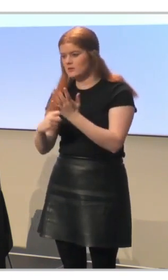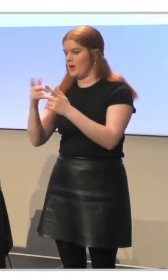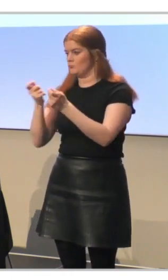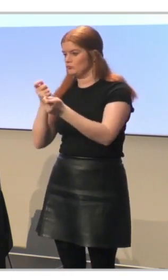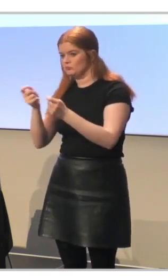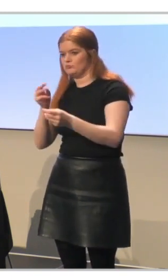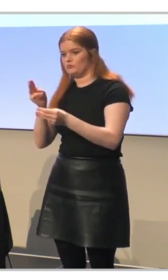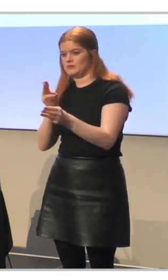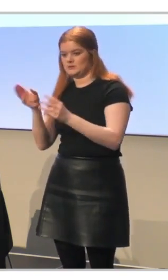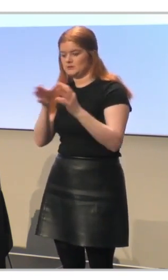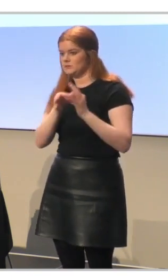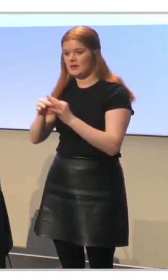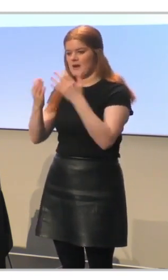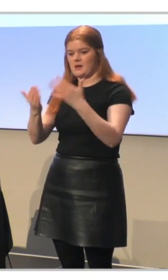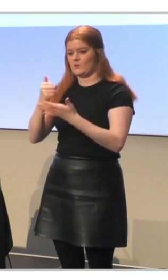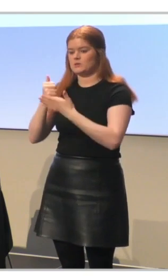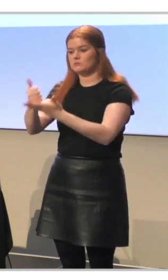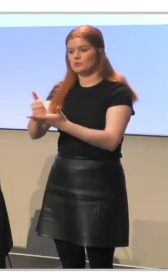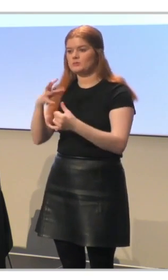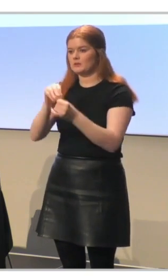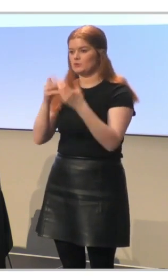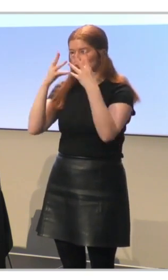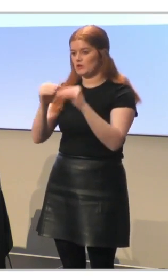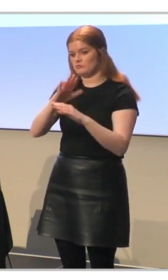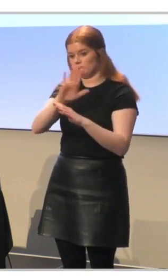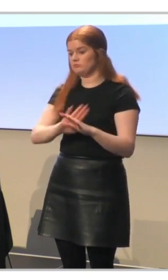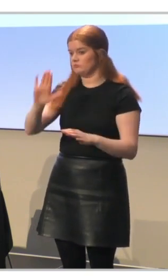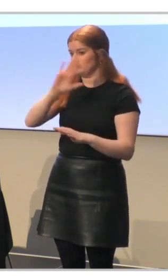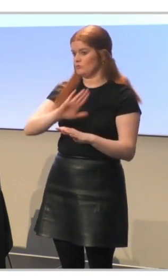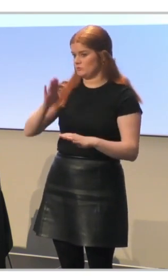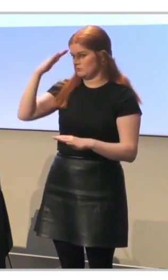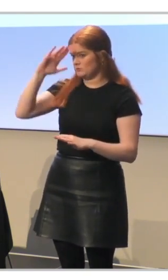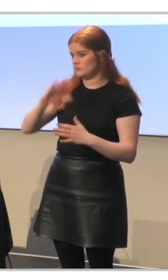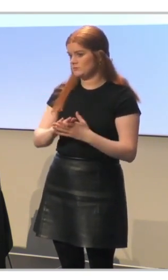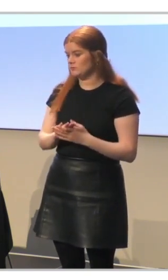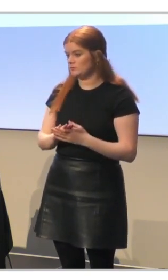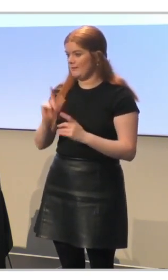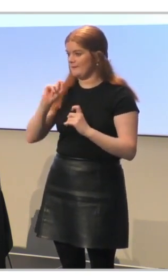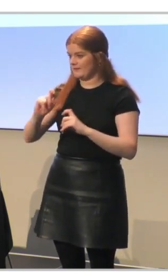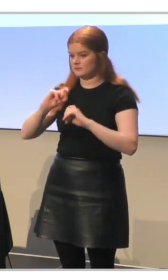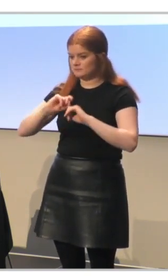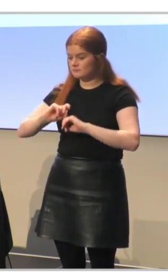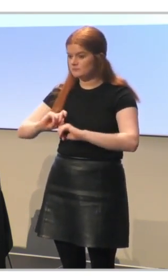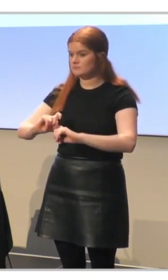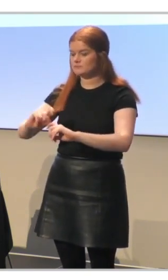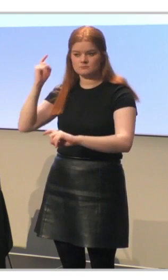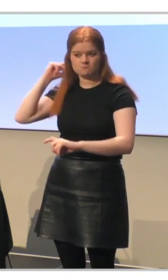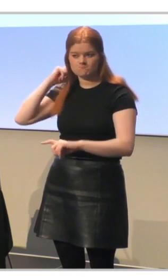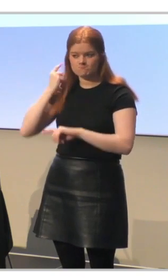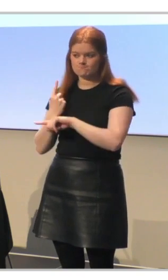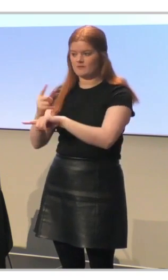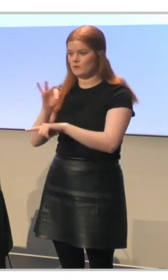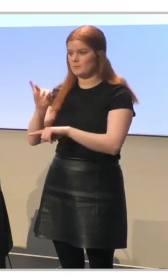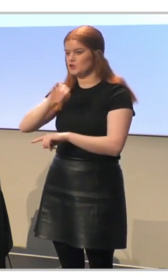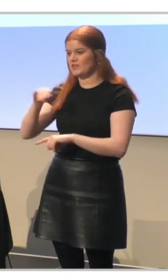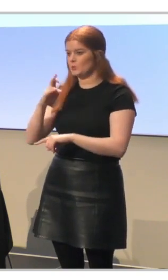operational practice in supporting special education right across the state that has remained steadfast on my mind since joining